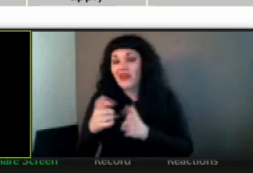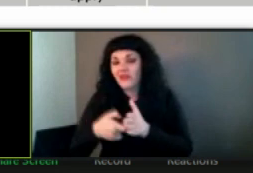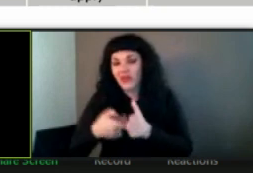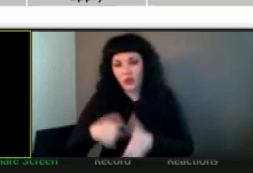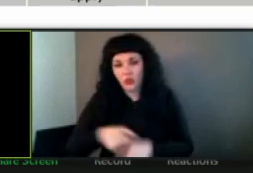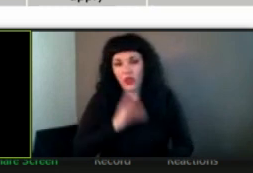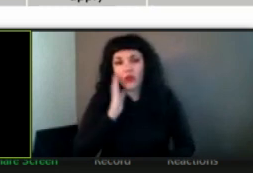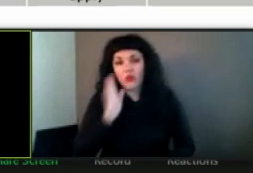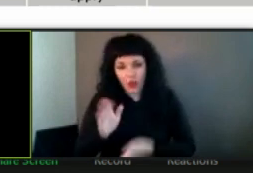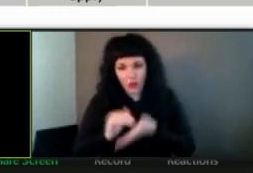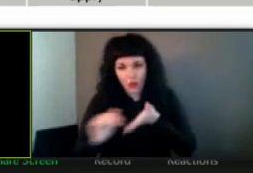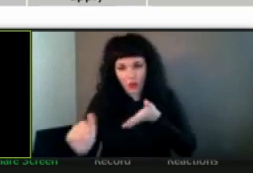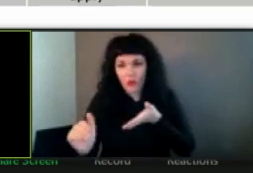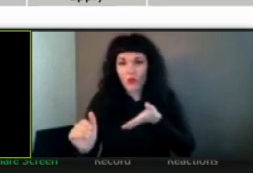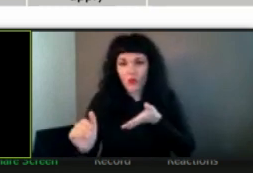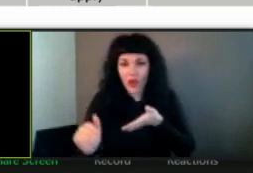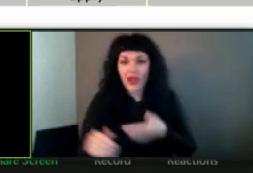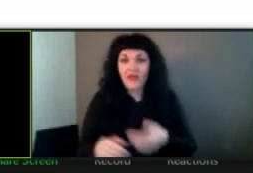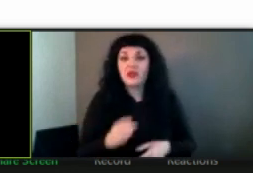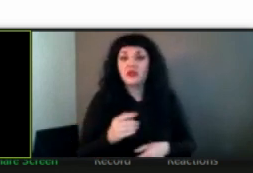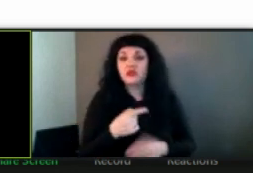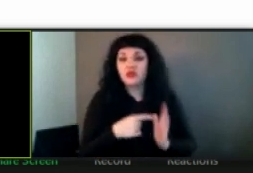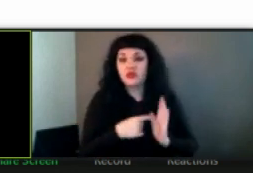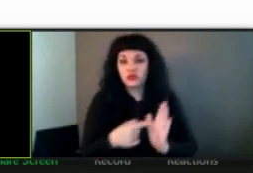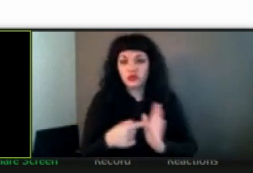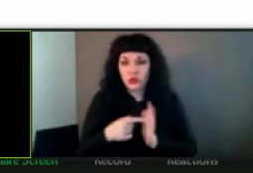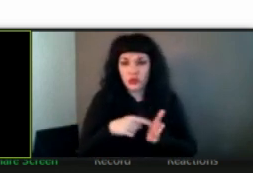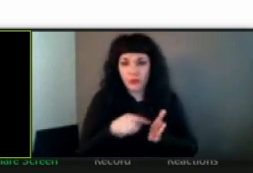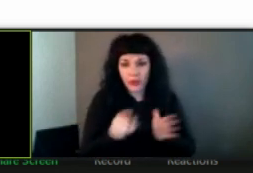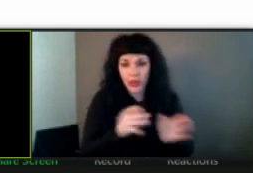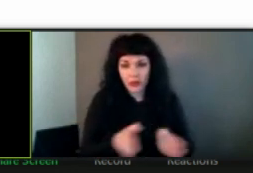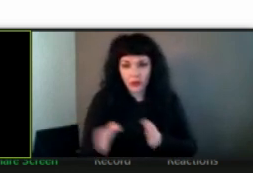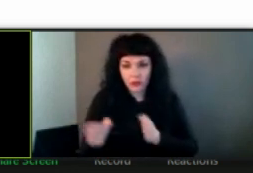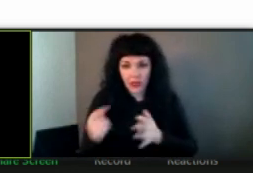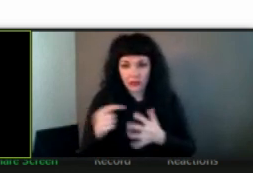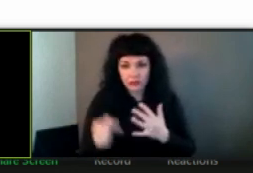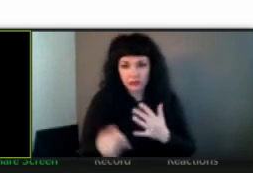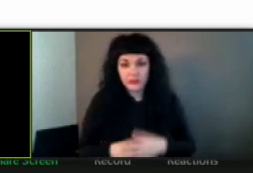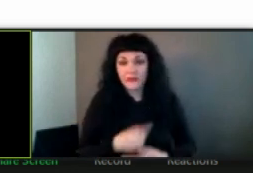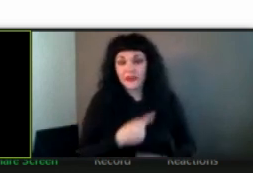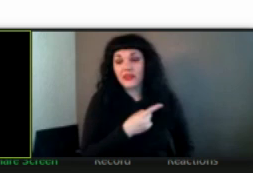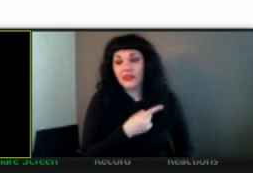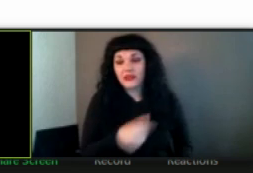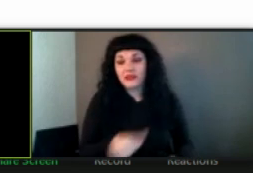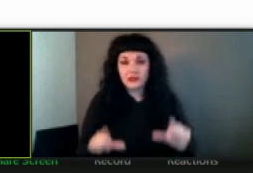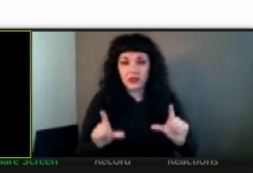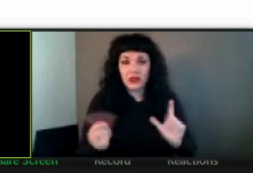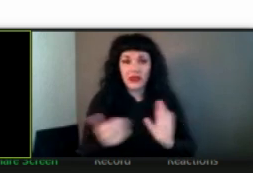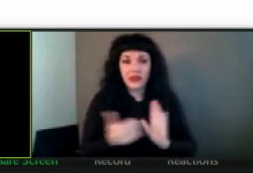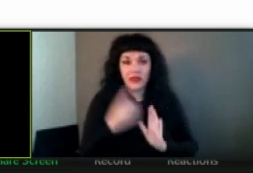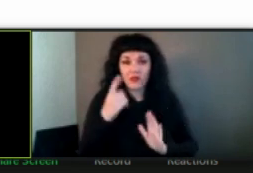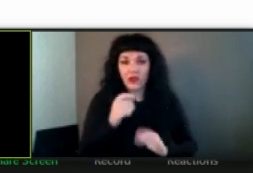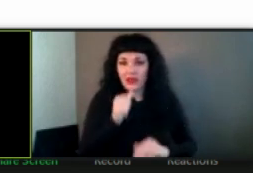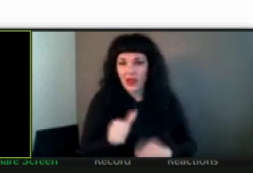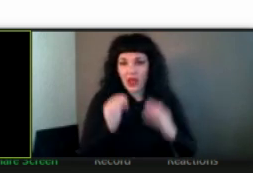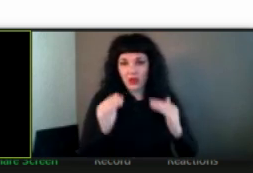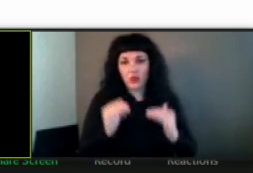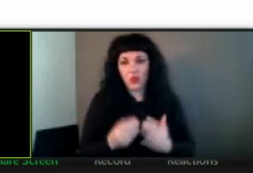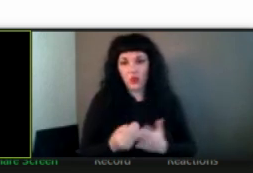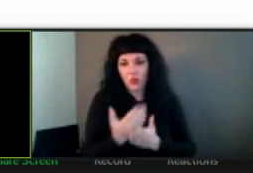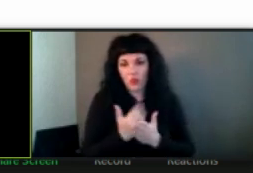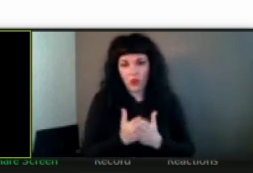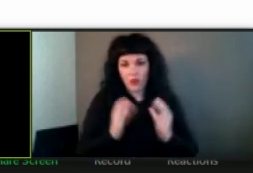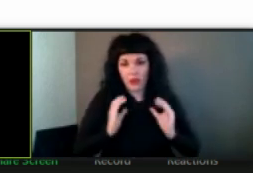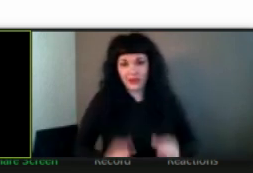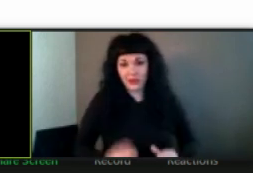we offer. Next slide. And this slide is again for our non-low income customers if they're